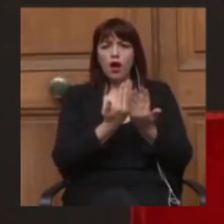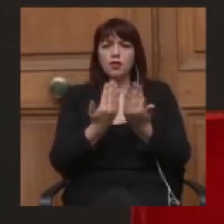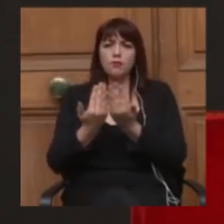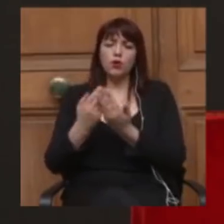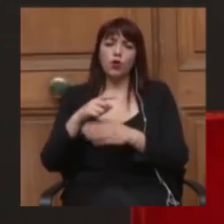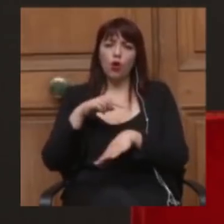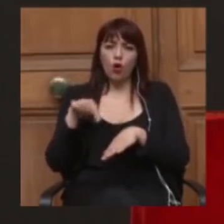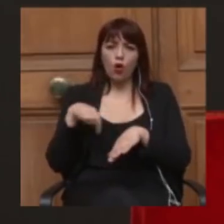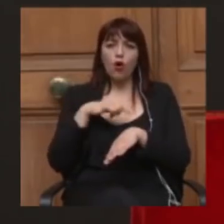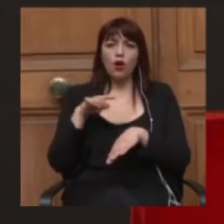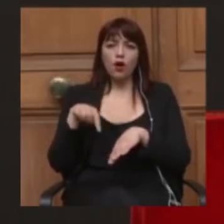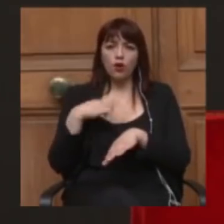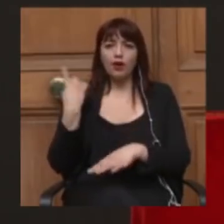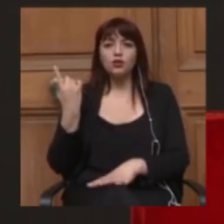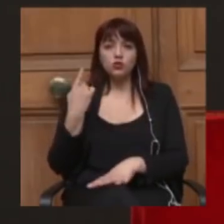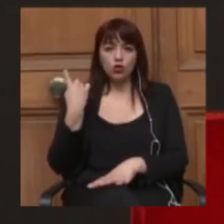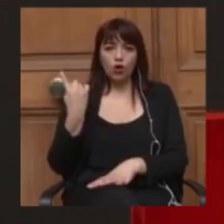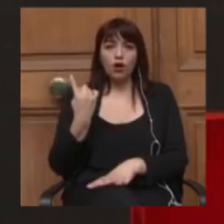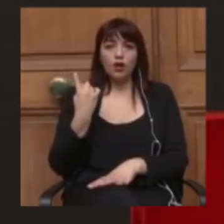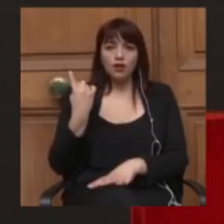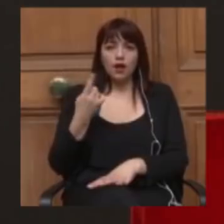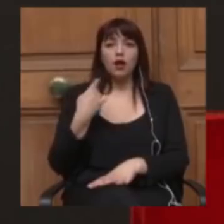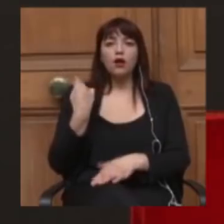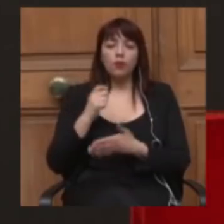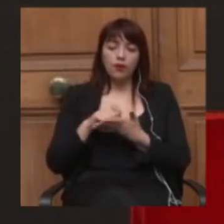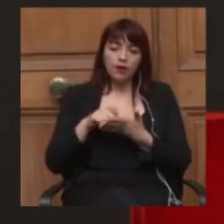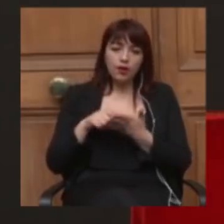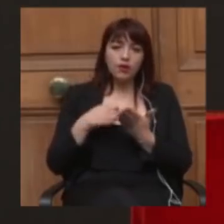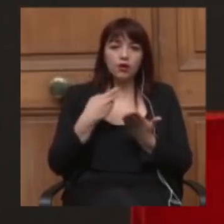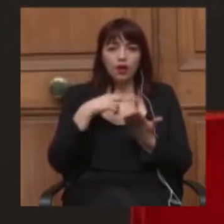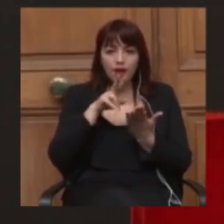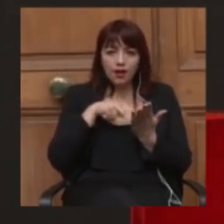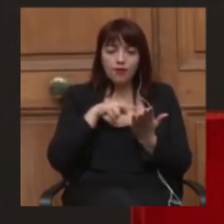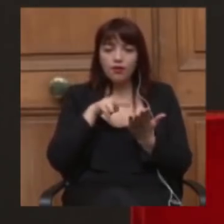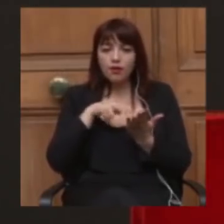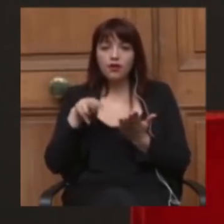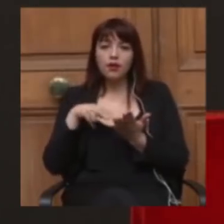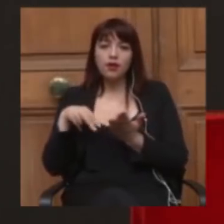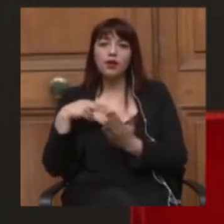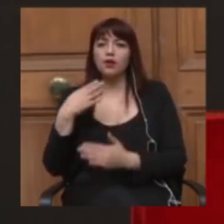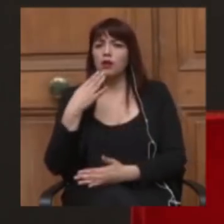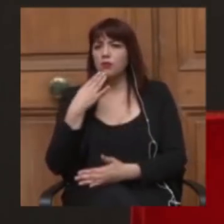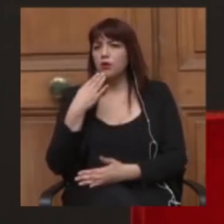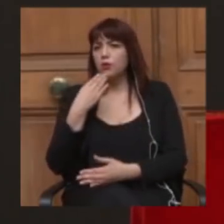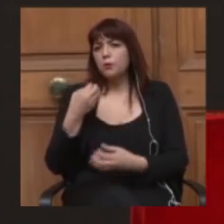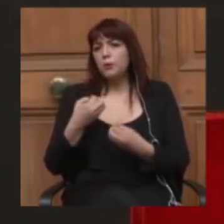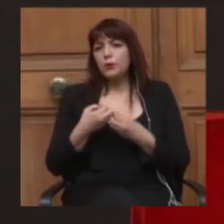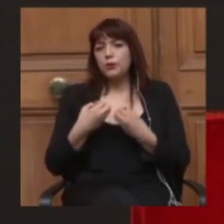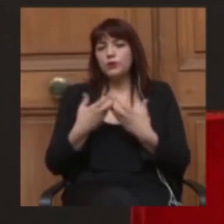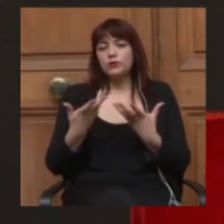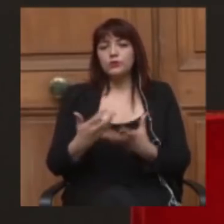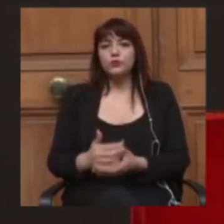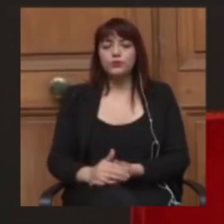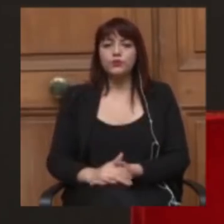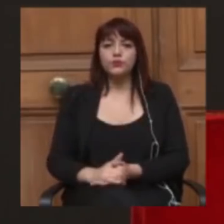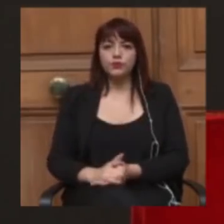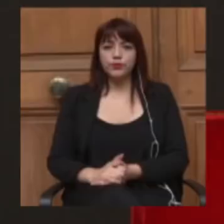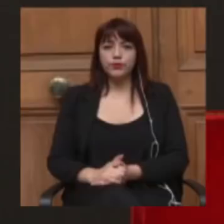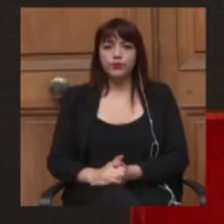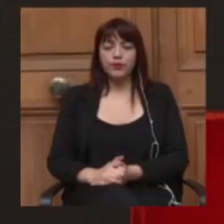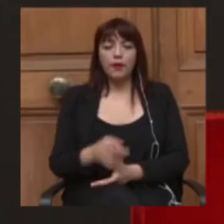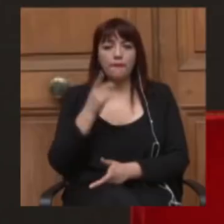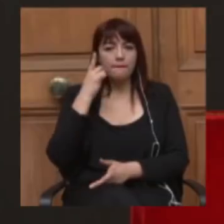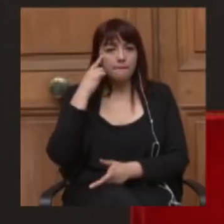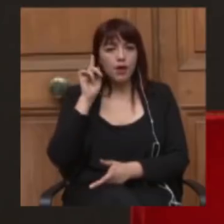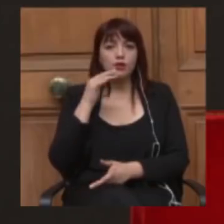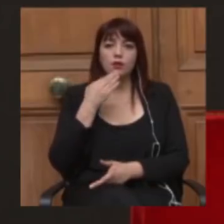with manuscripts and books, also with screens, but I spend them also